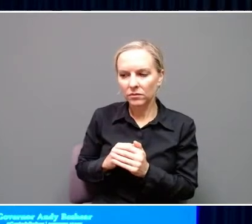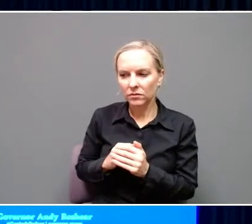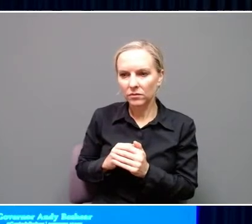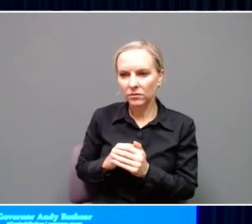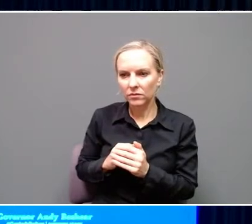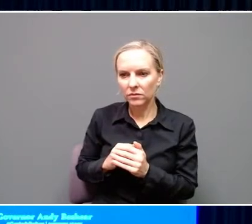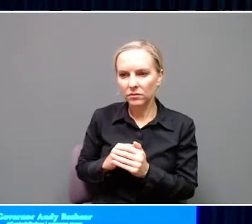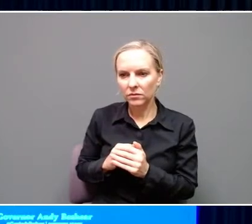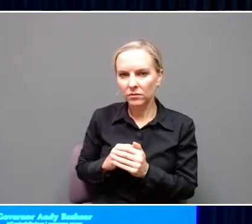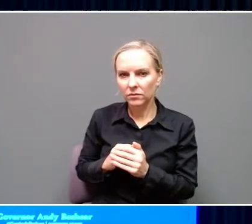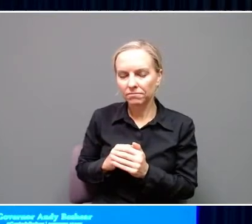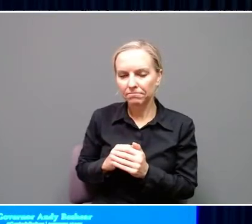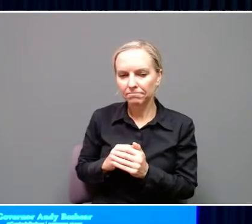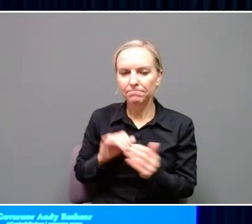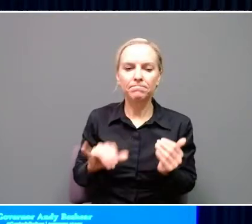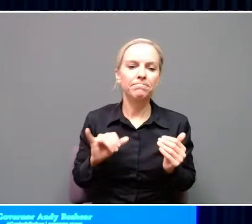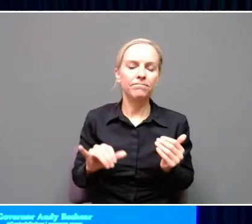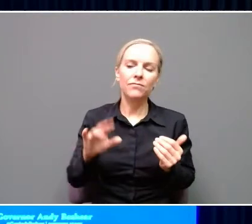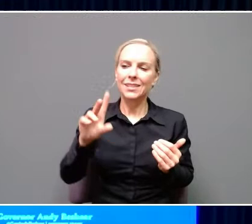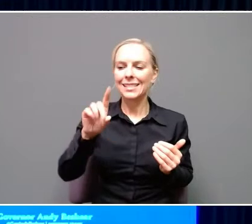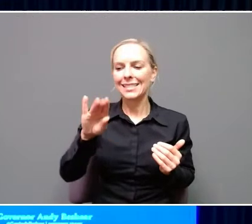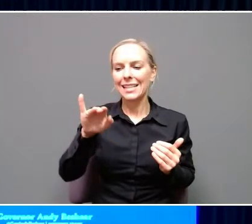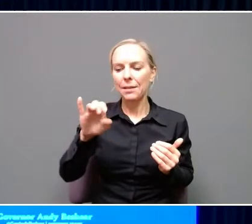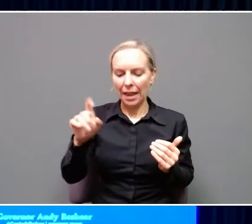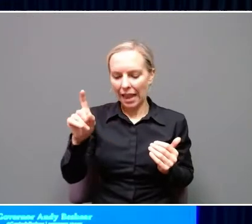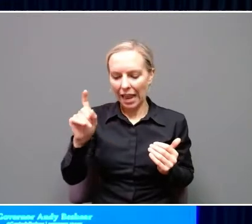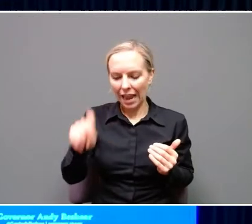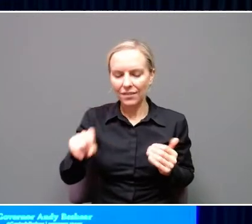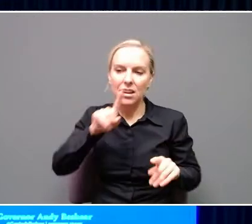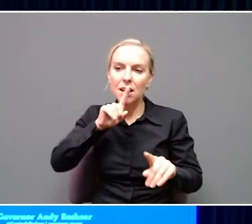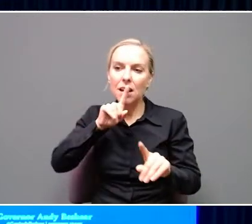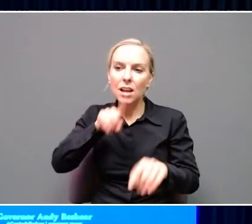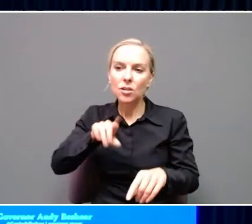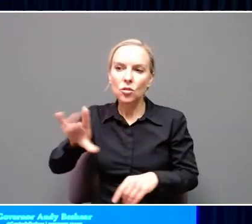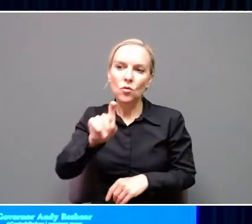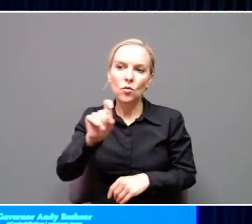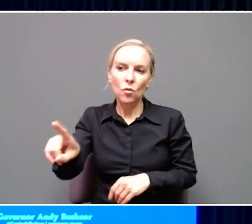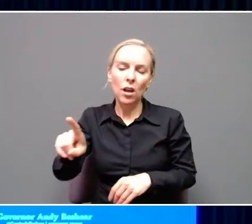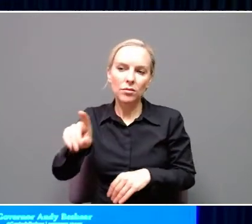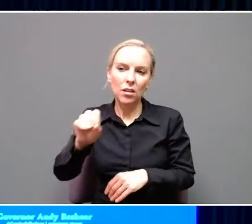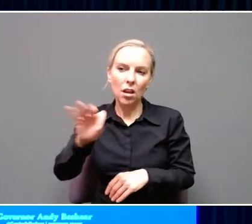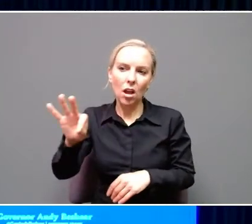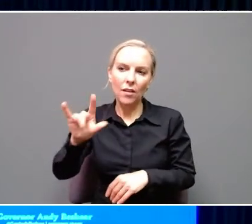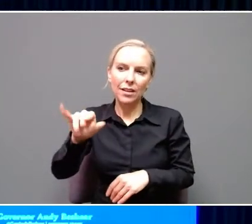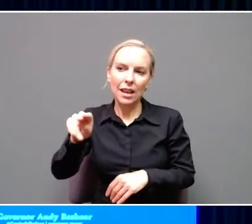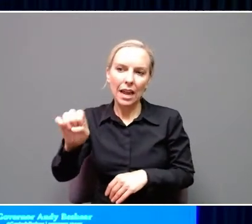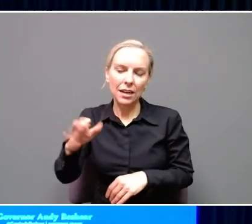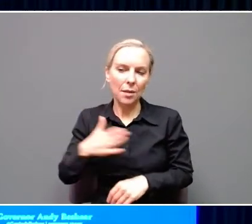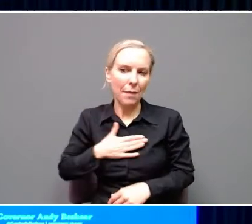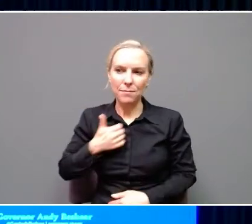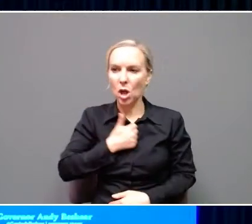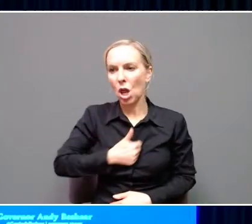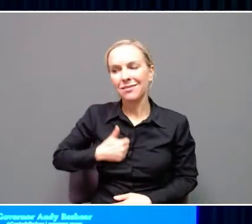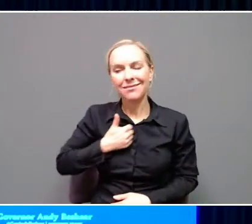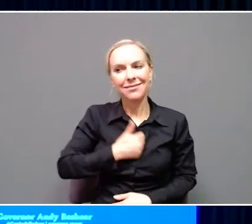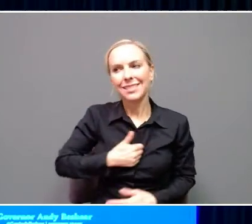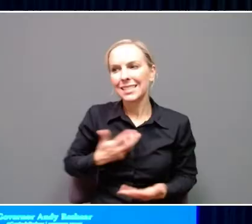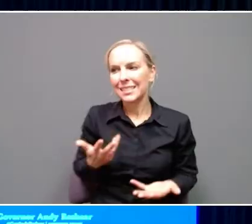All right. Debbie, we'll have to get you an answer to your question offline. My apologies. It must have been a really